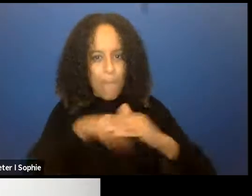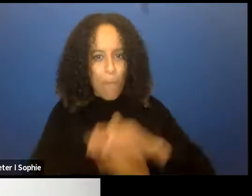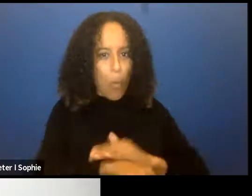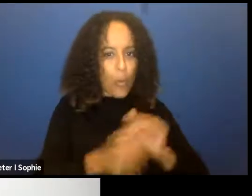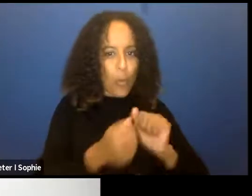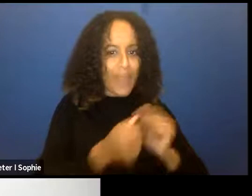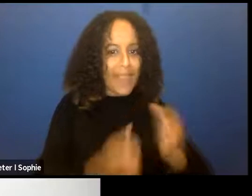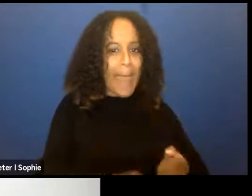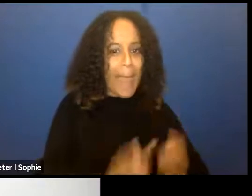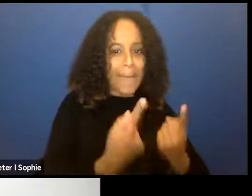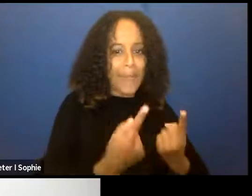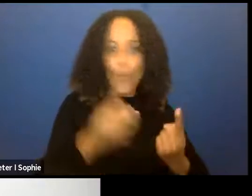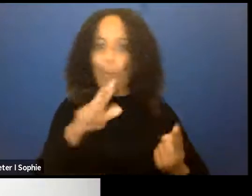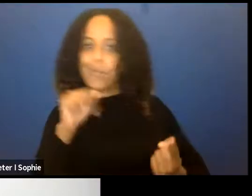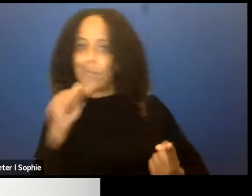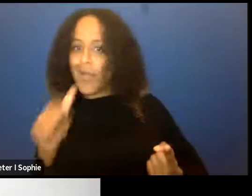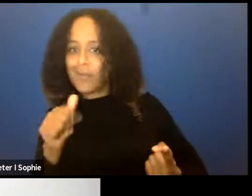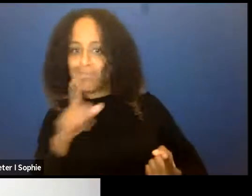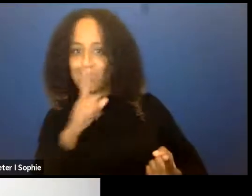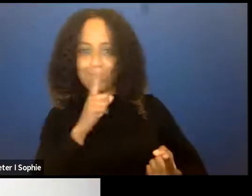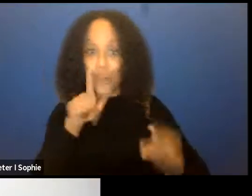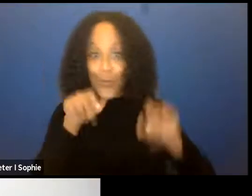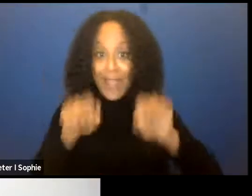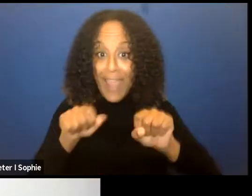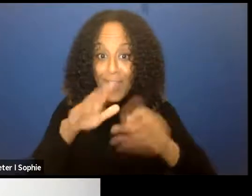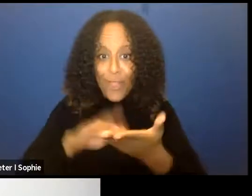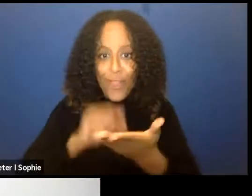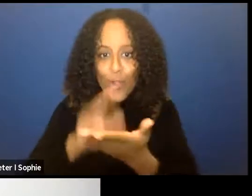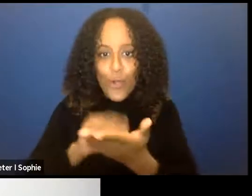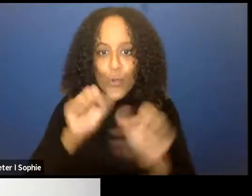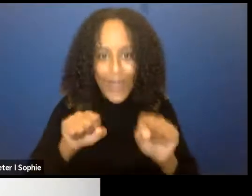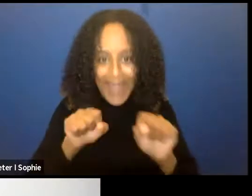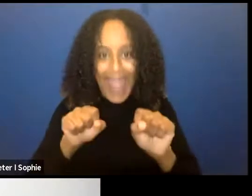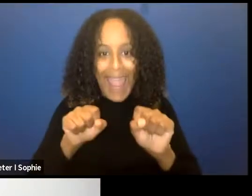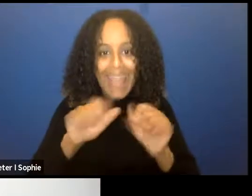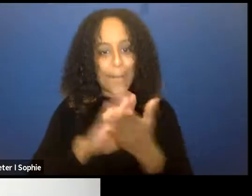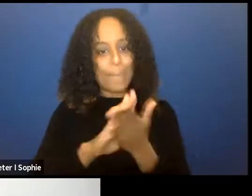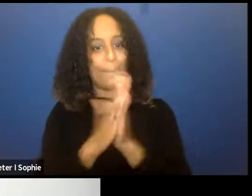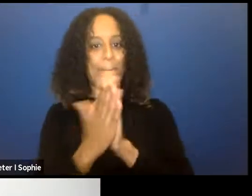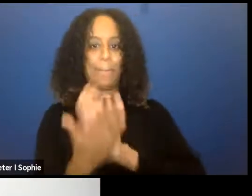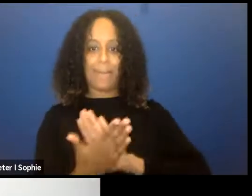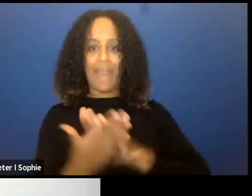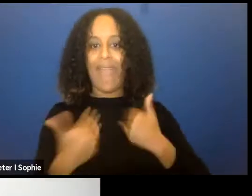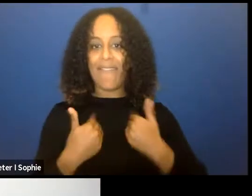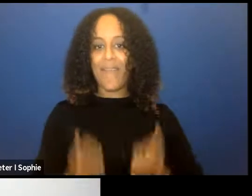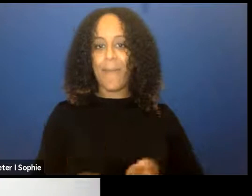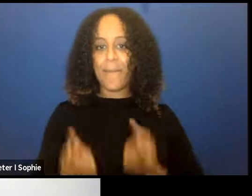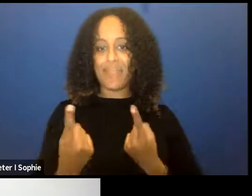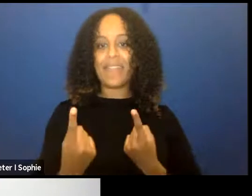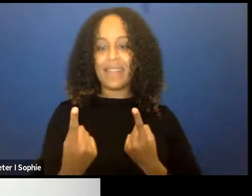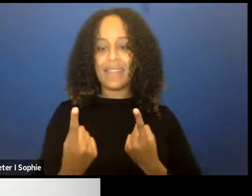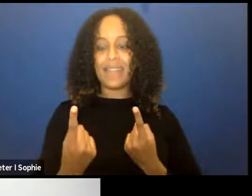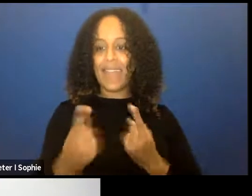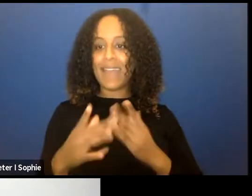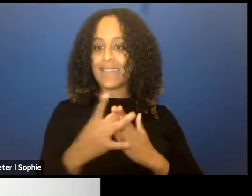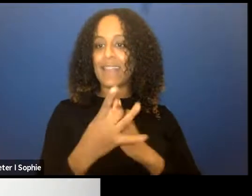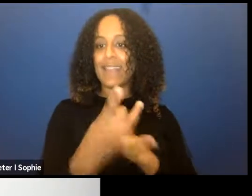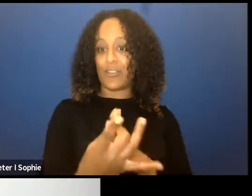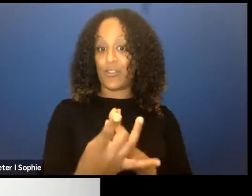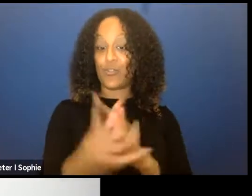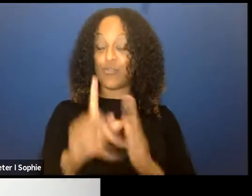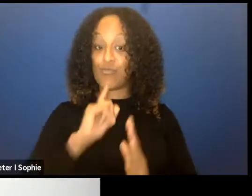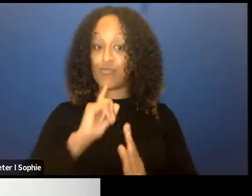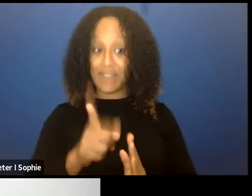empathy or not. You can learn it. You can learn to have empathy as a leader, and it's really